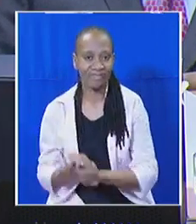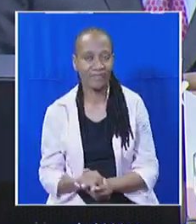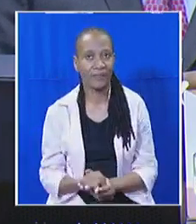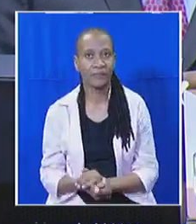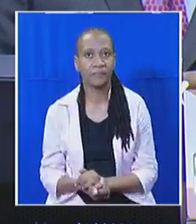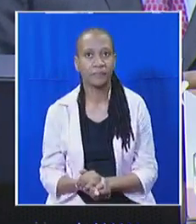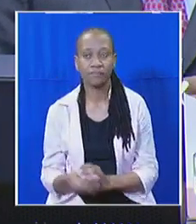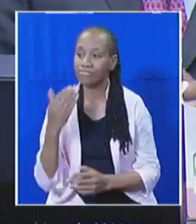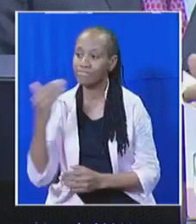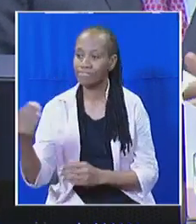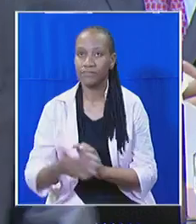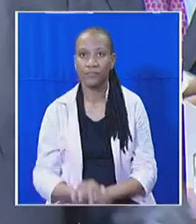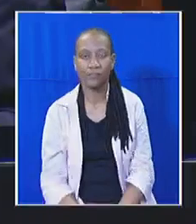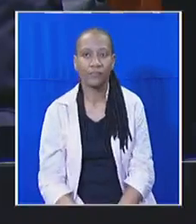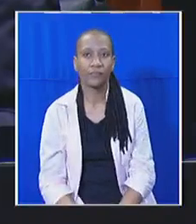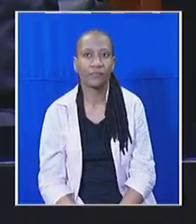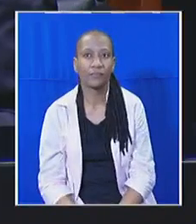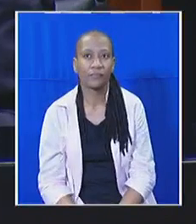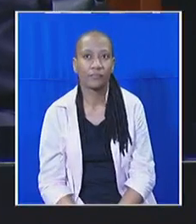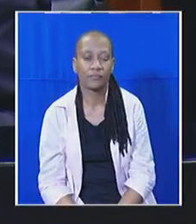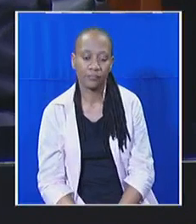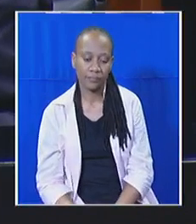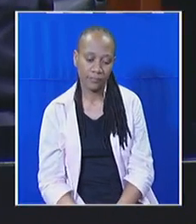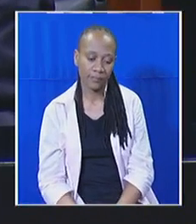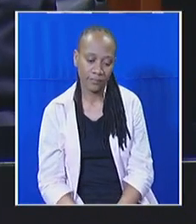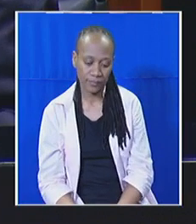remark. Thank you. Thank you.